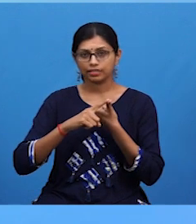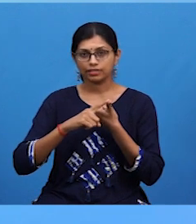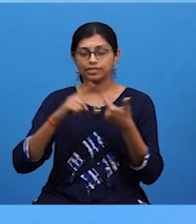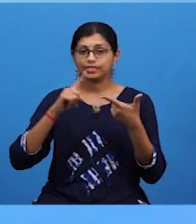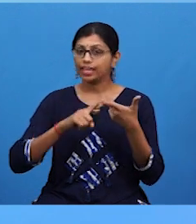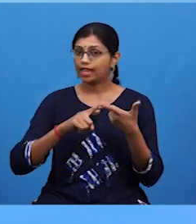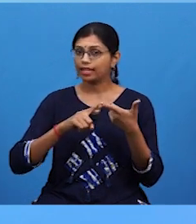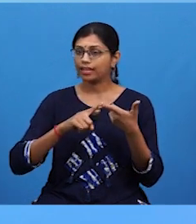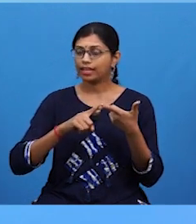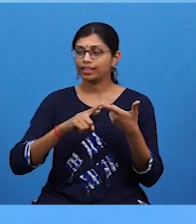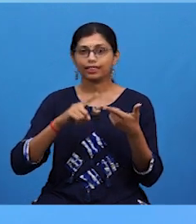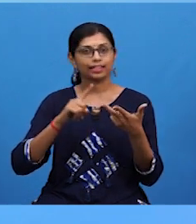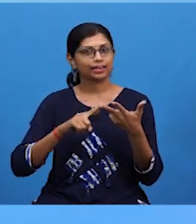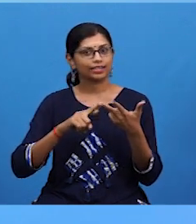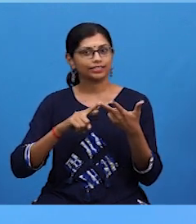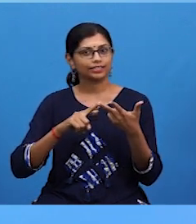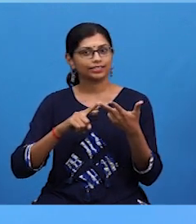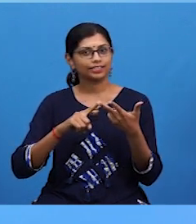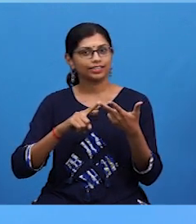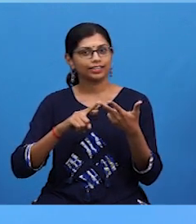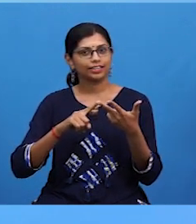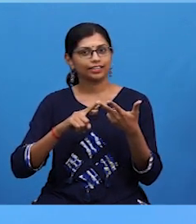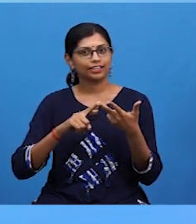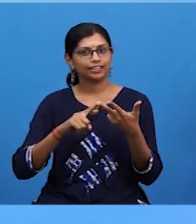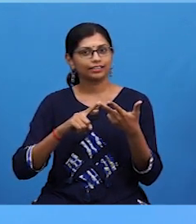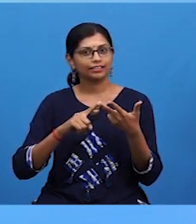First, second, third,